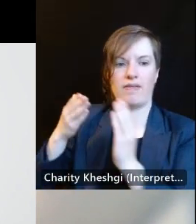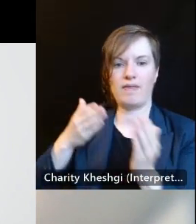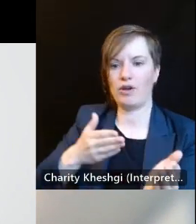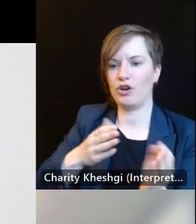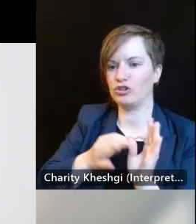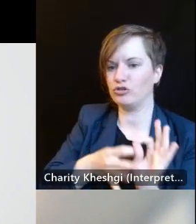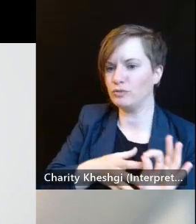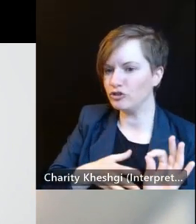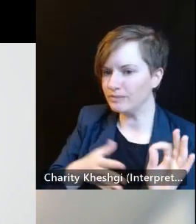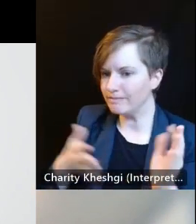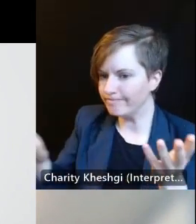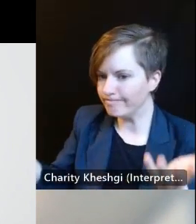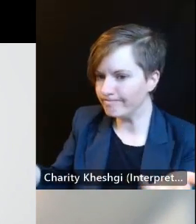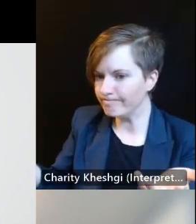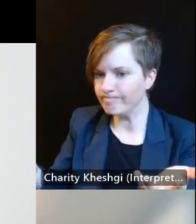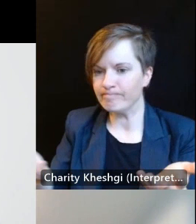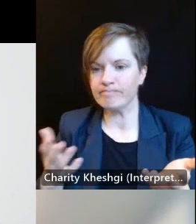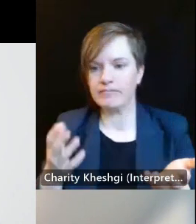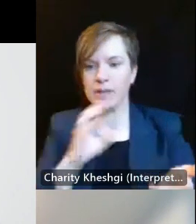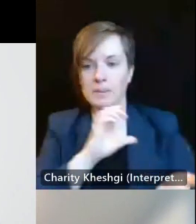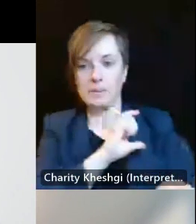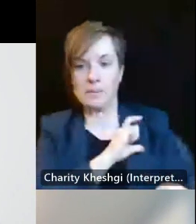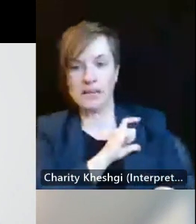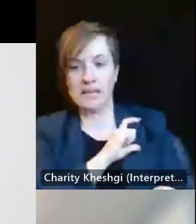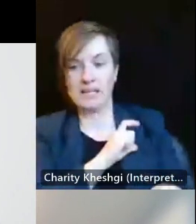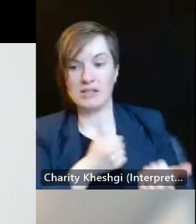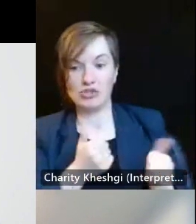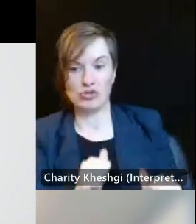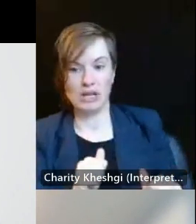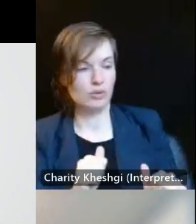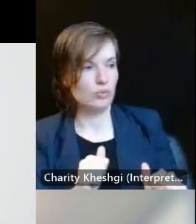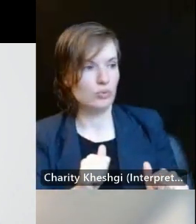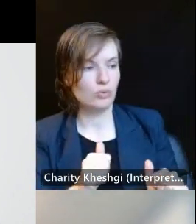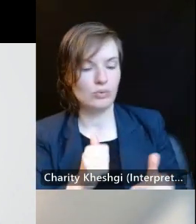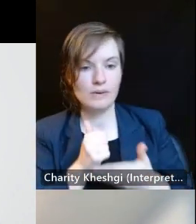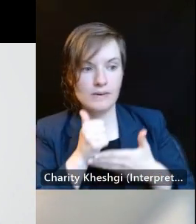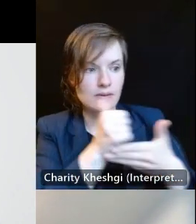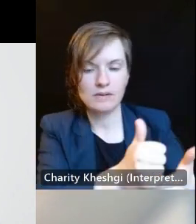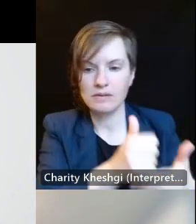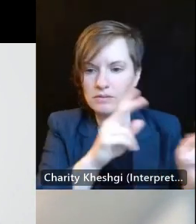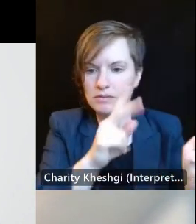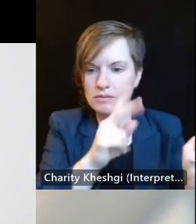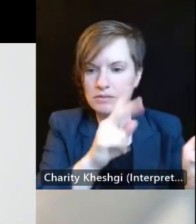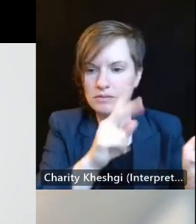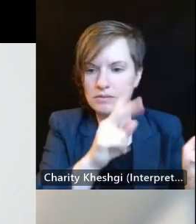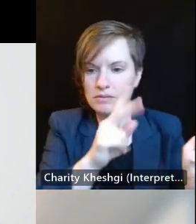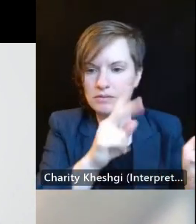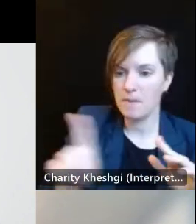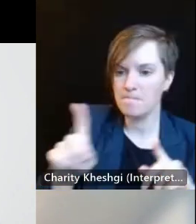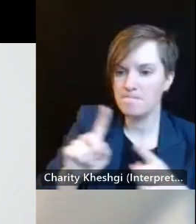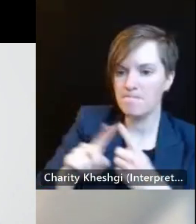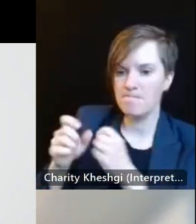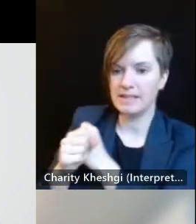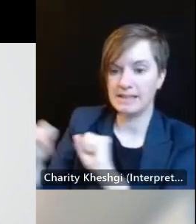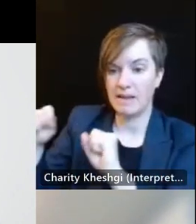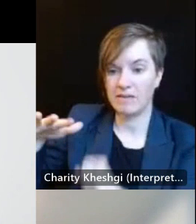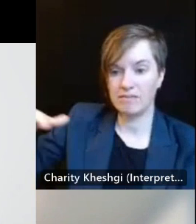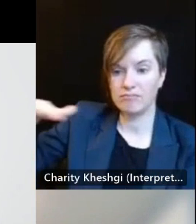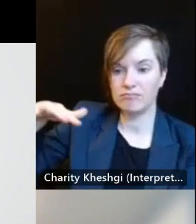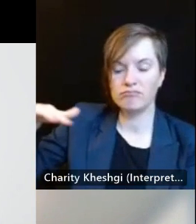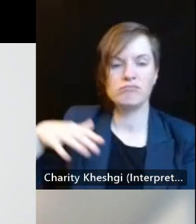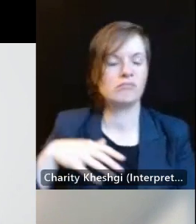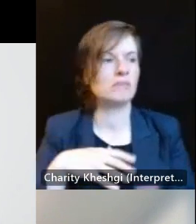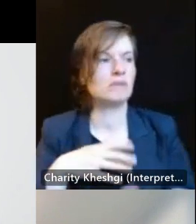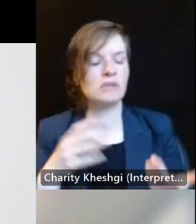evacuate individuals to try to get them to safety, and there's just no other